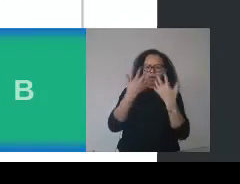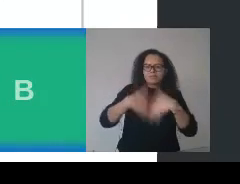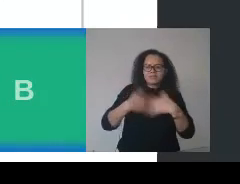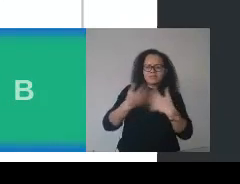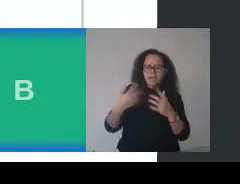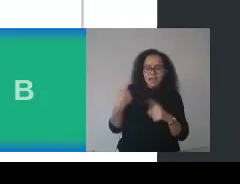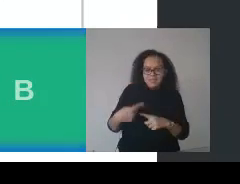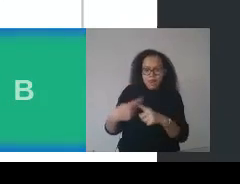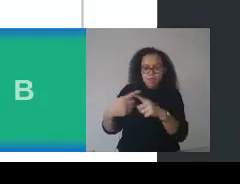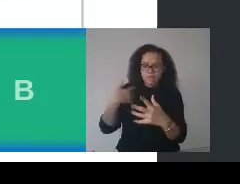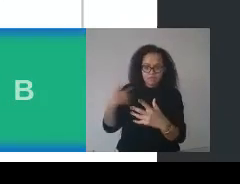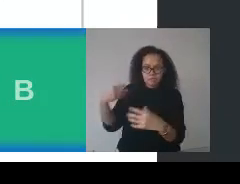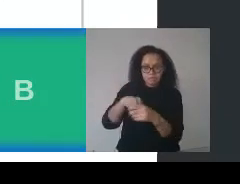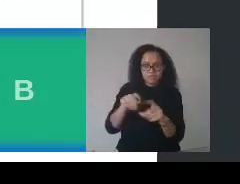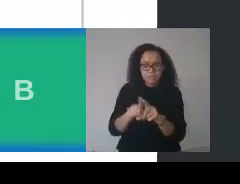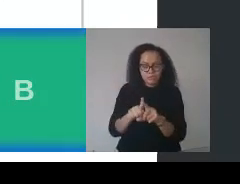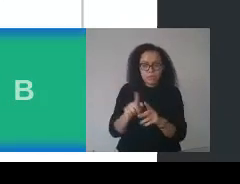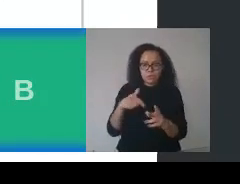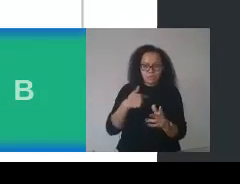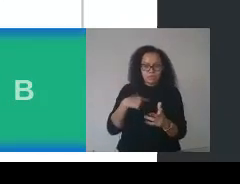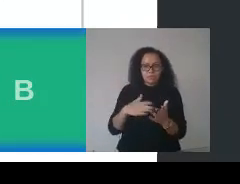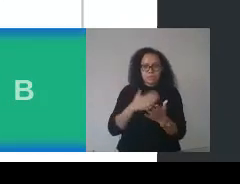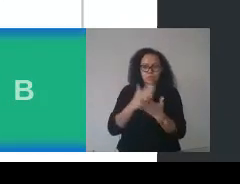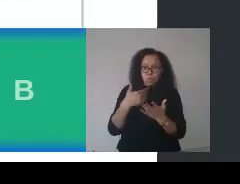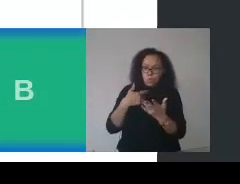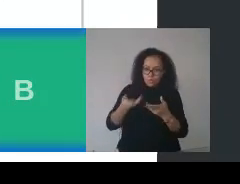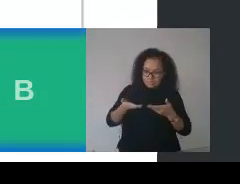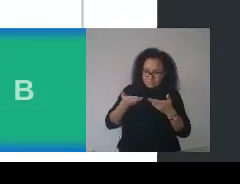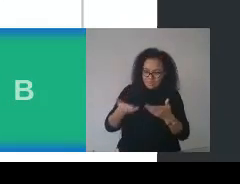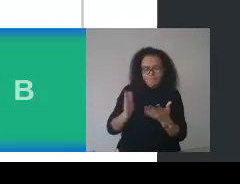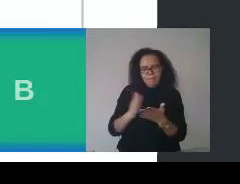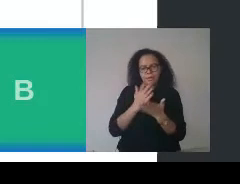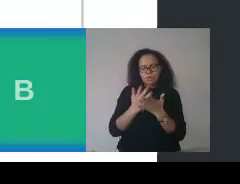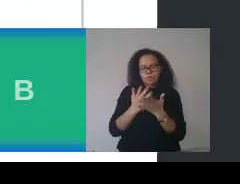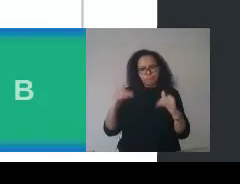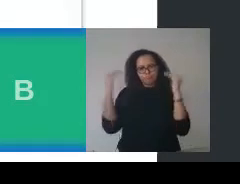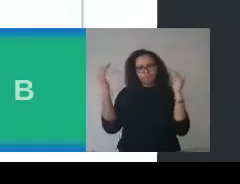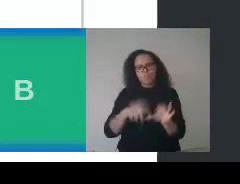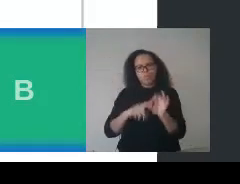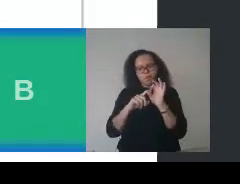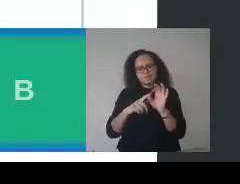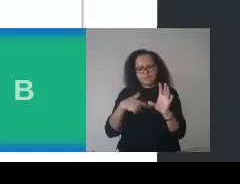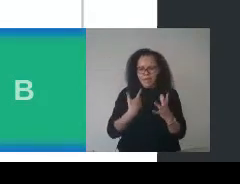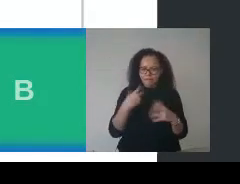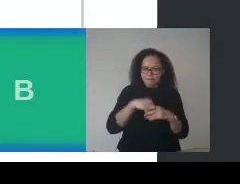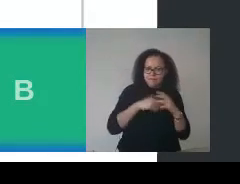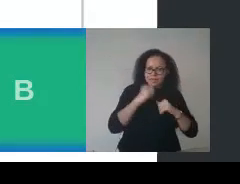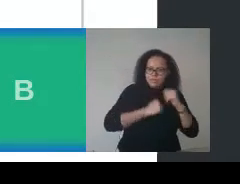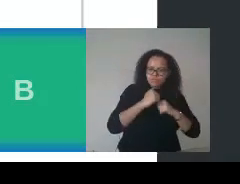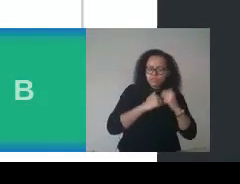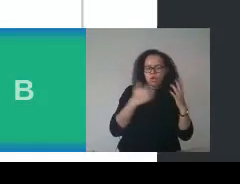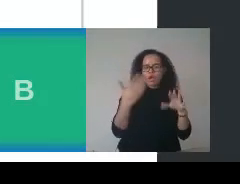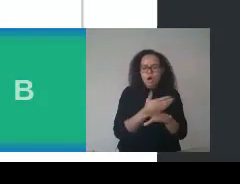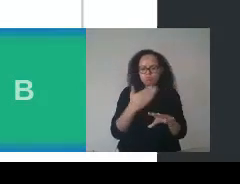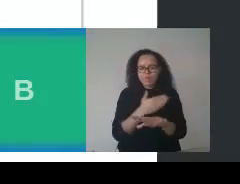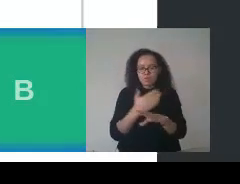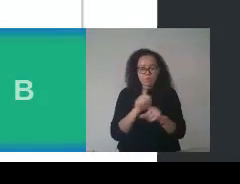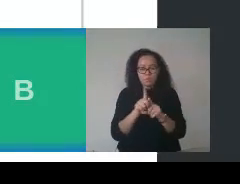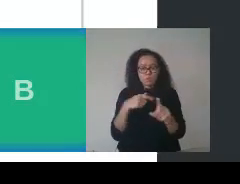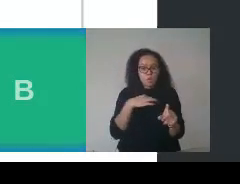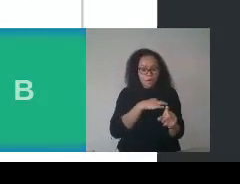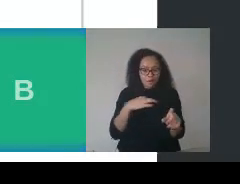to make sure that what we deliver is incredibly high quality from our infrastructure, operations, but importantly, our clinical